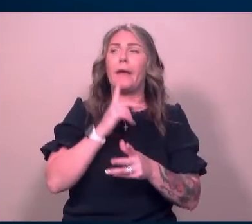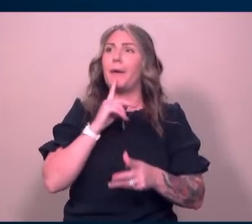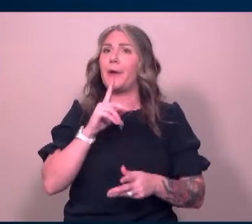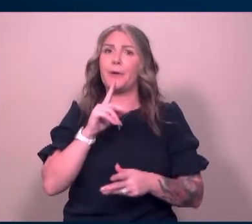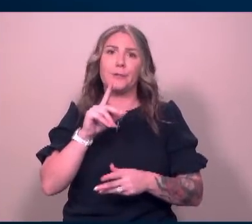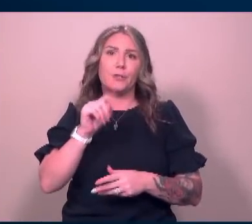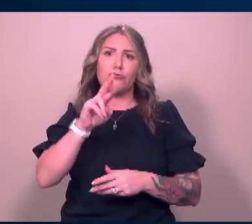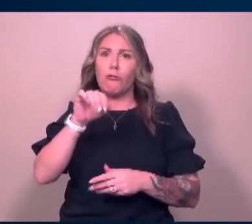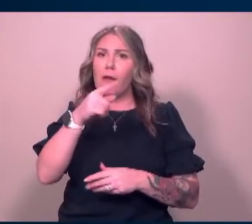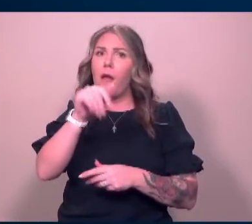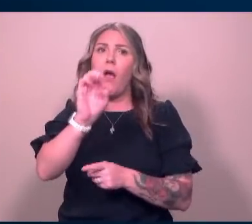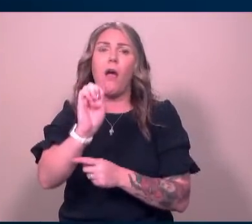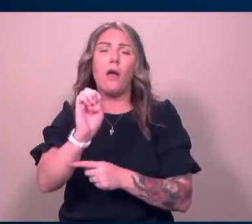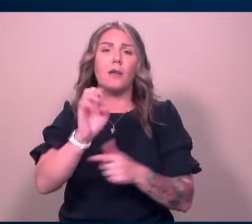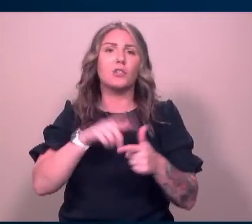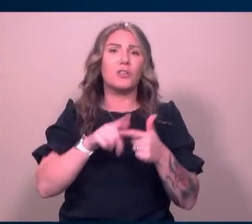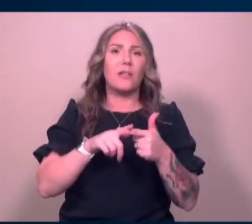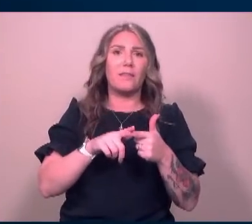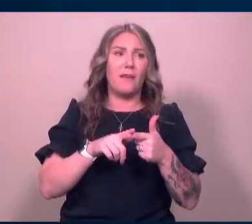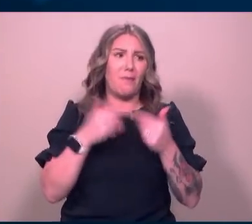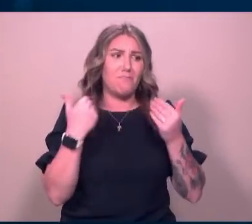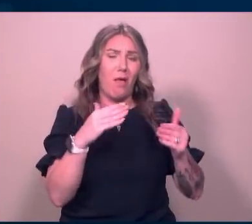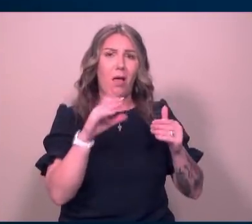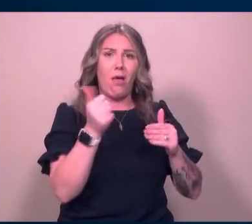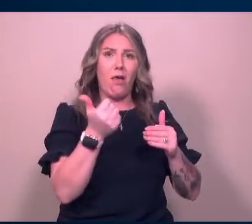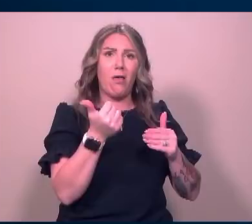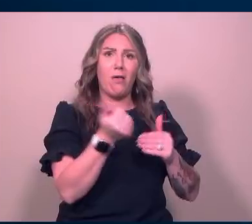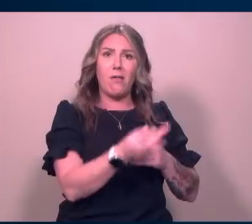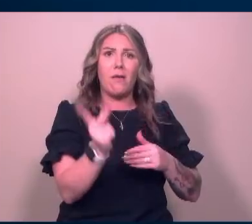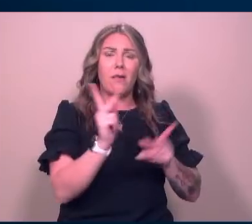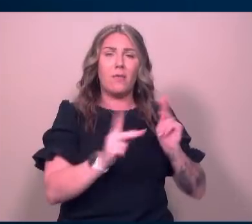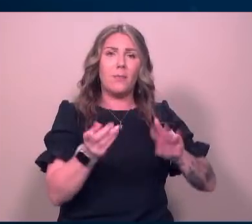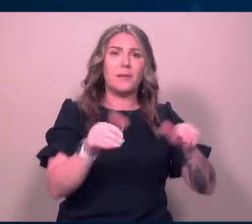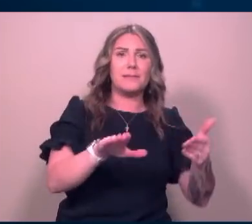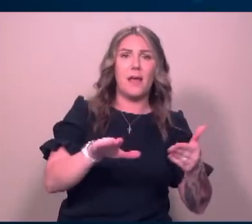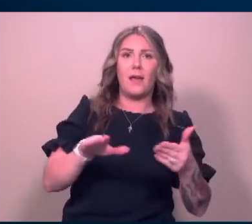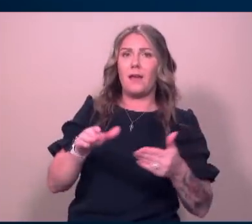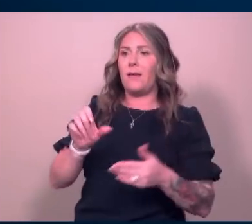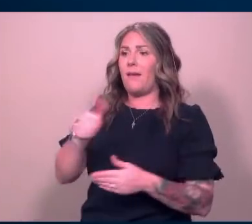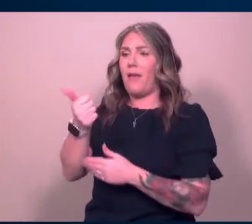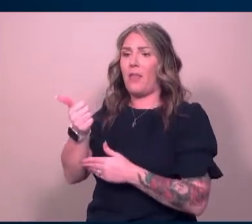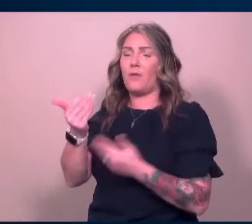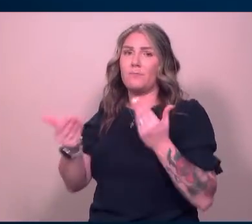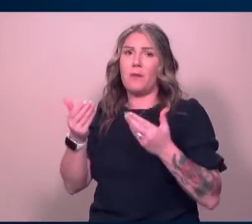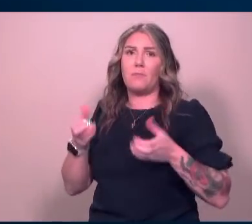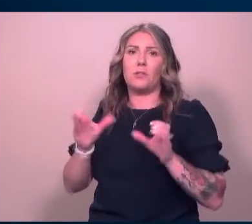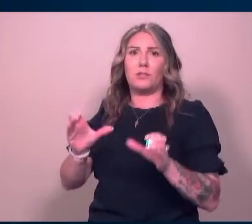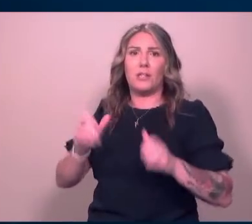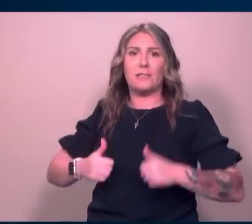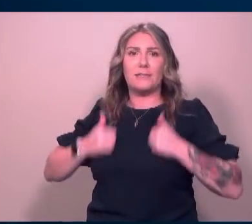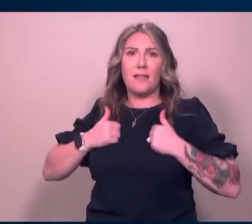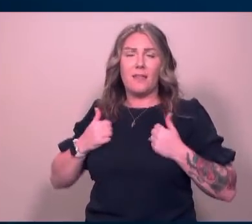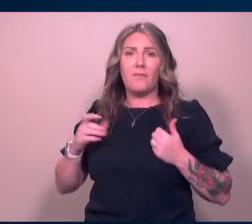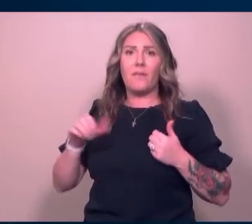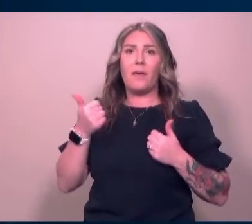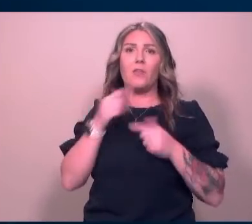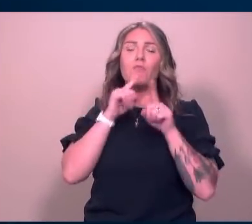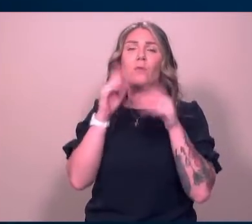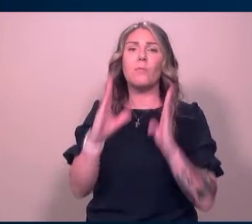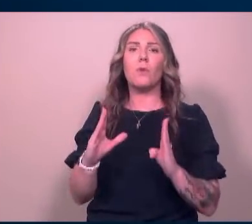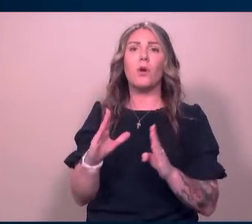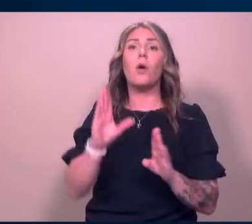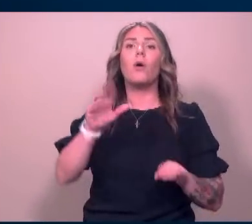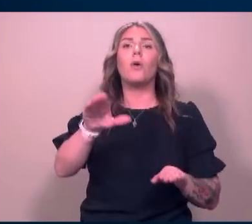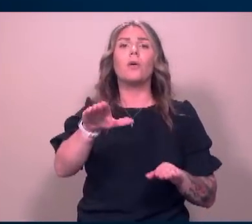things we do, and then we have to let some people die and others in order that others may have a chance to live. Other reporter questions. Hey,